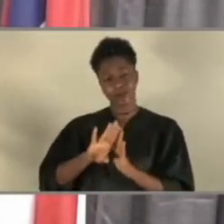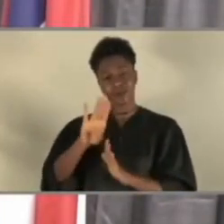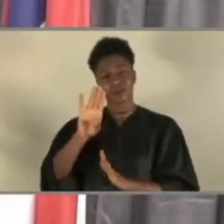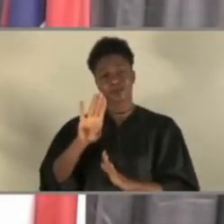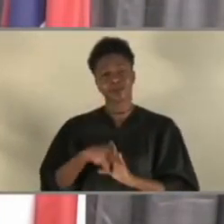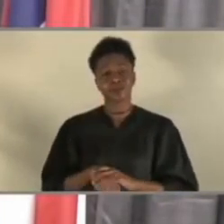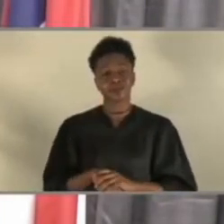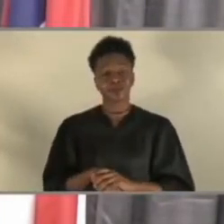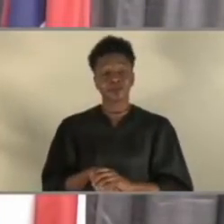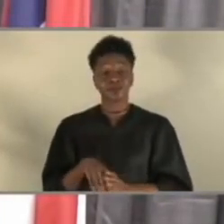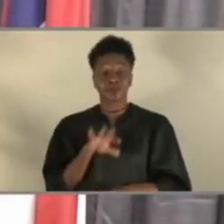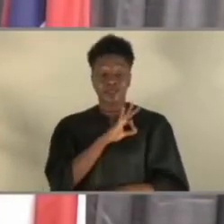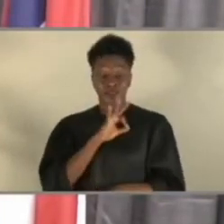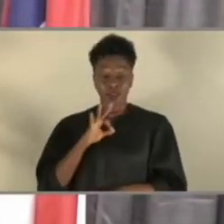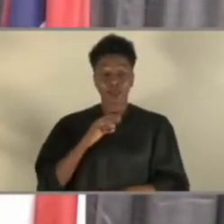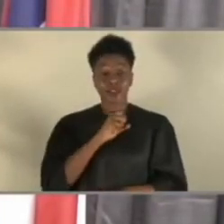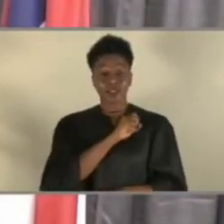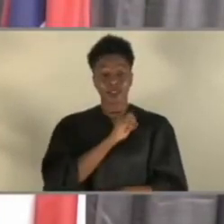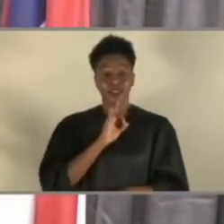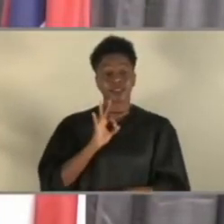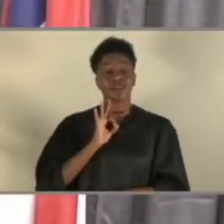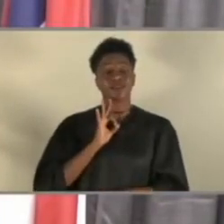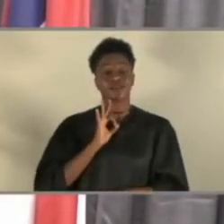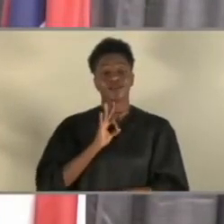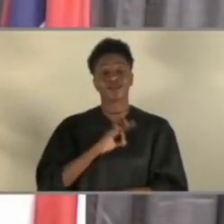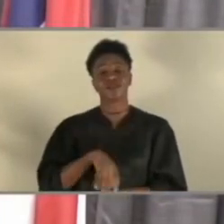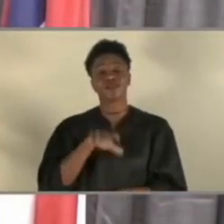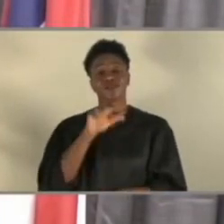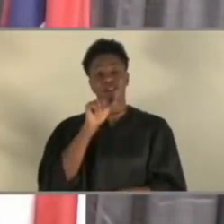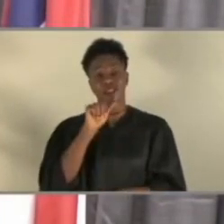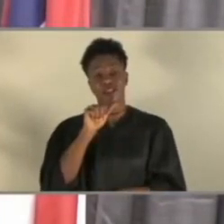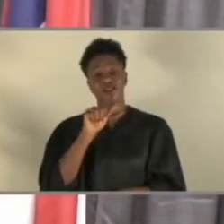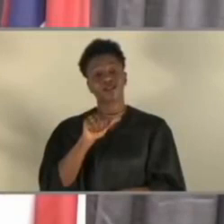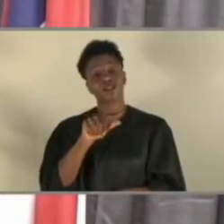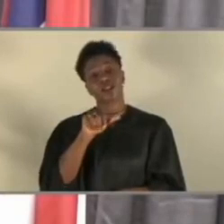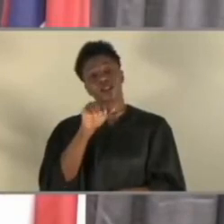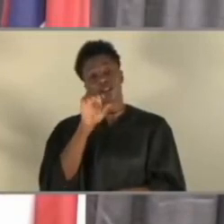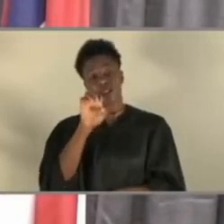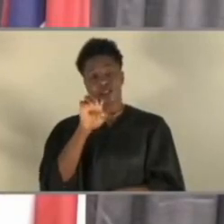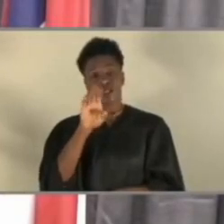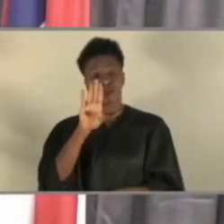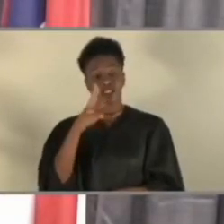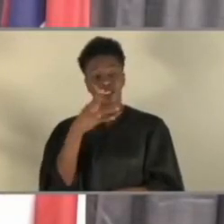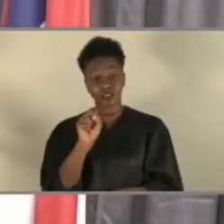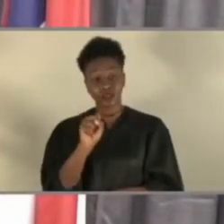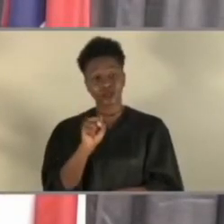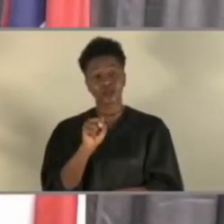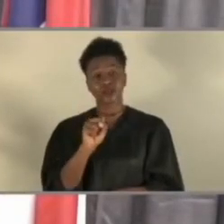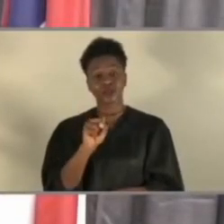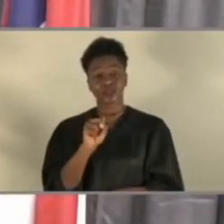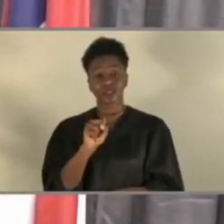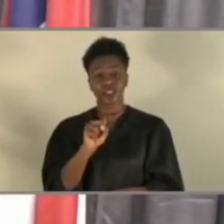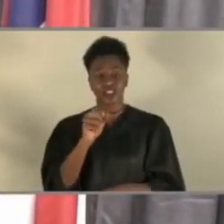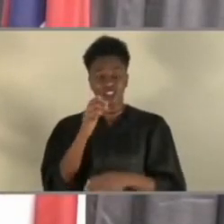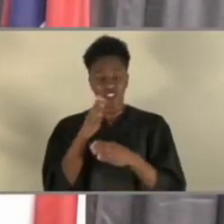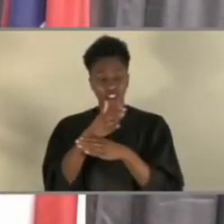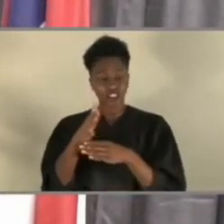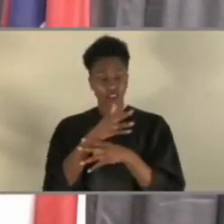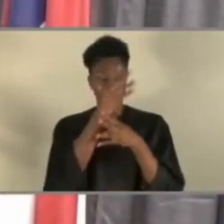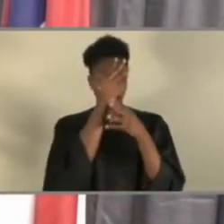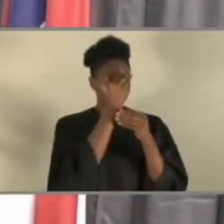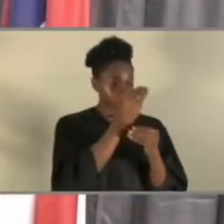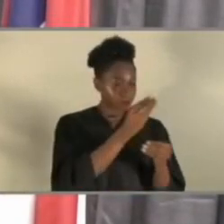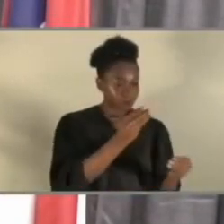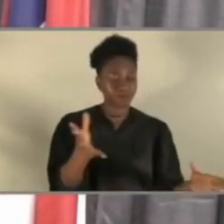The faculty and staff of Alfred E. Beach, who are dedicated to sharing their knowledge and their